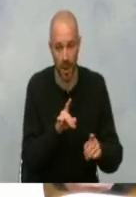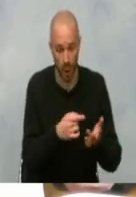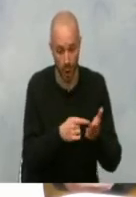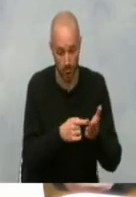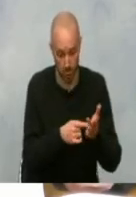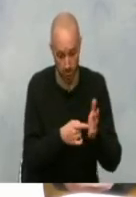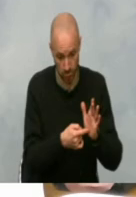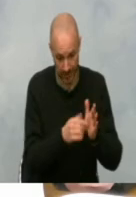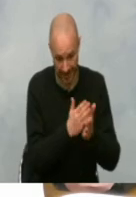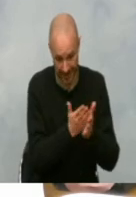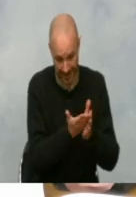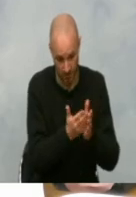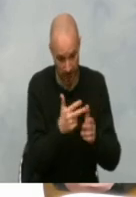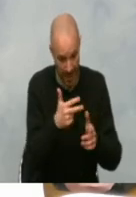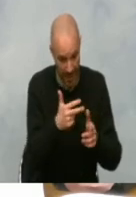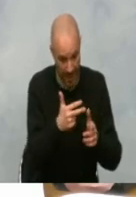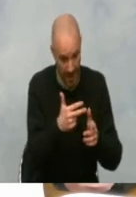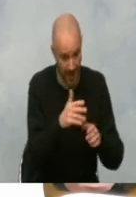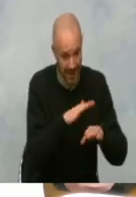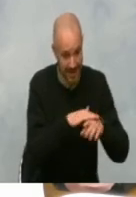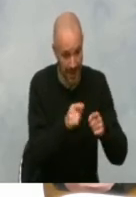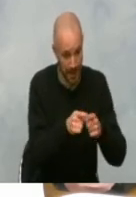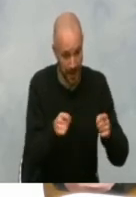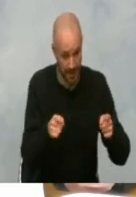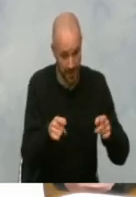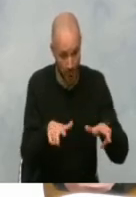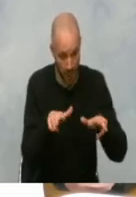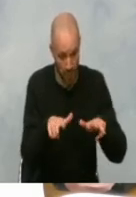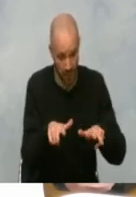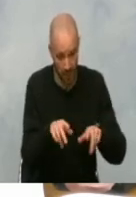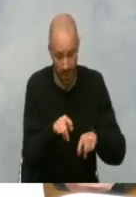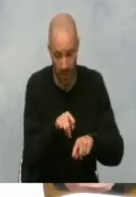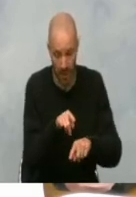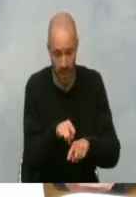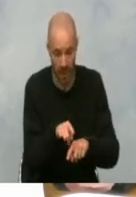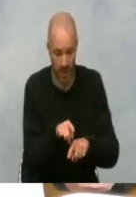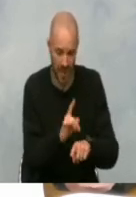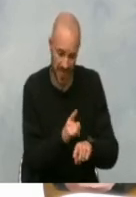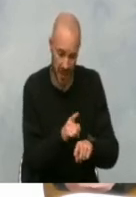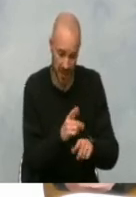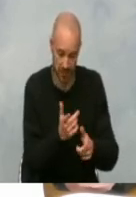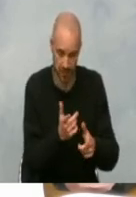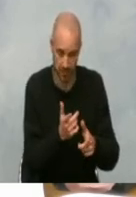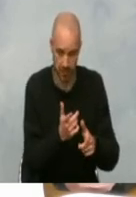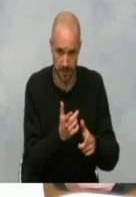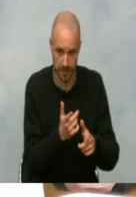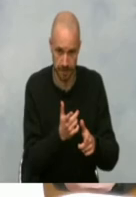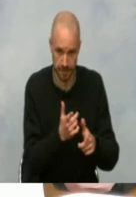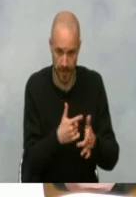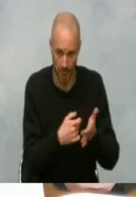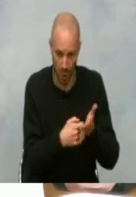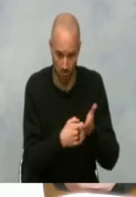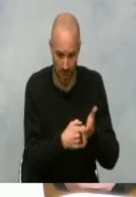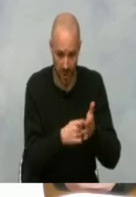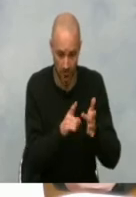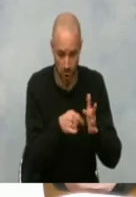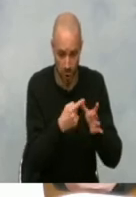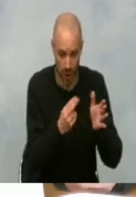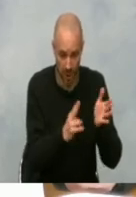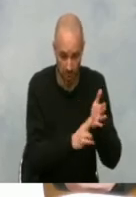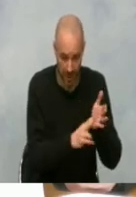a timeline for approval. Part of that references January, a special